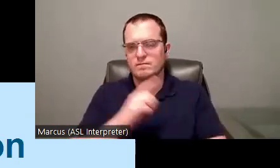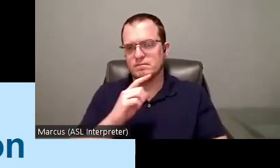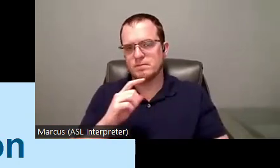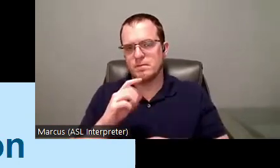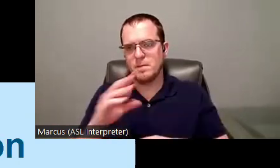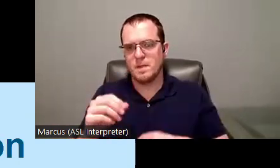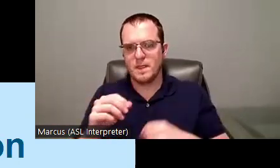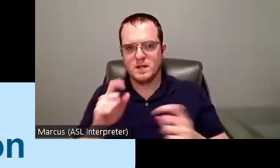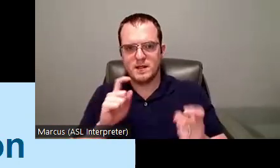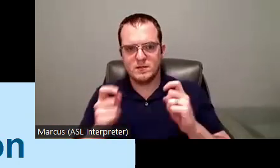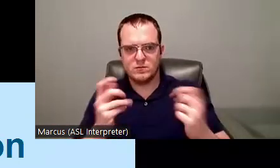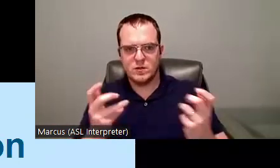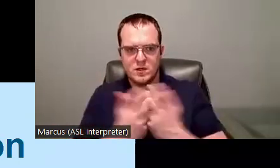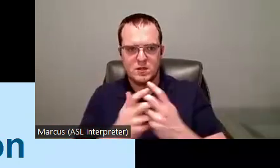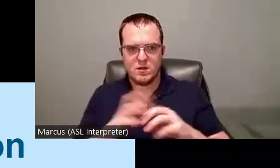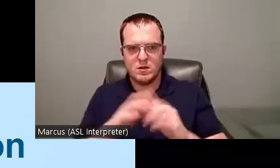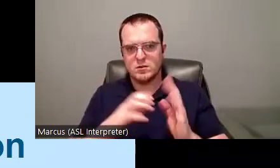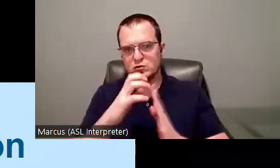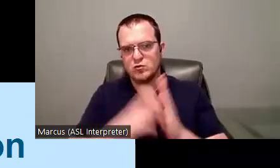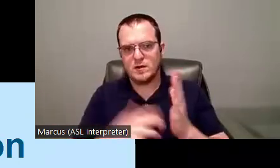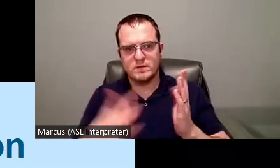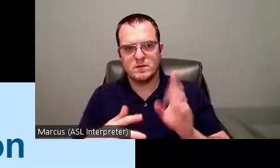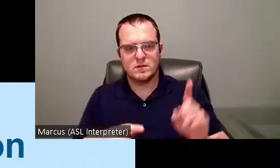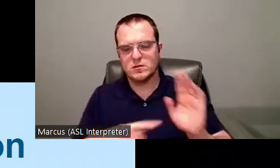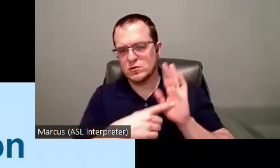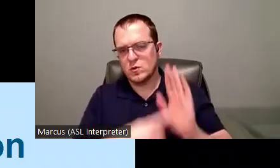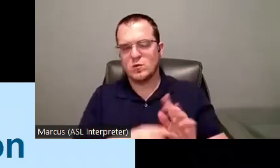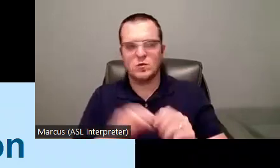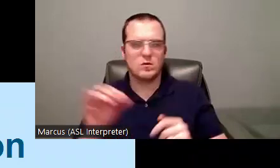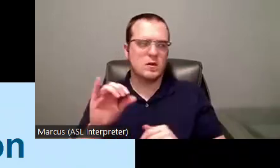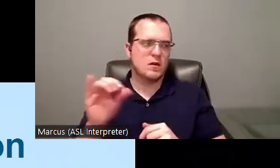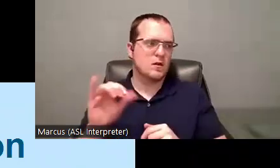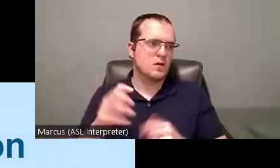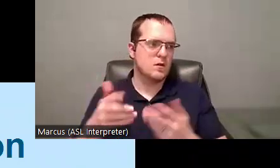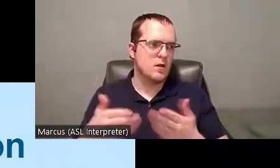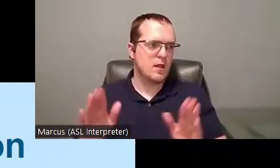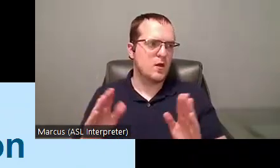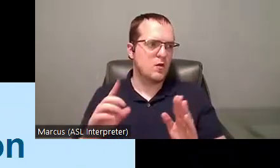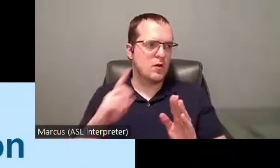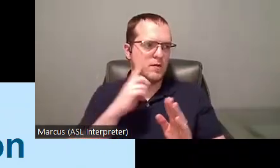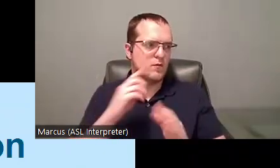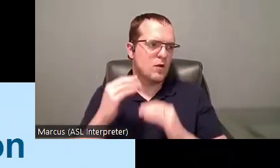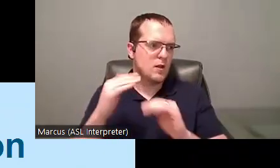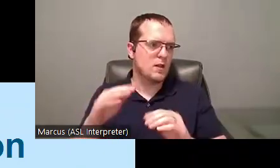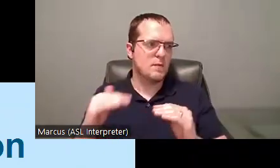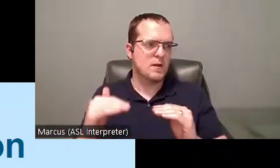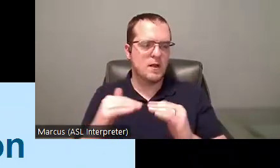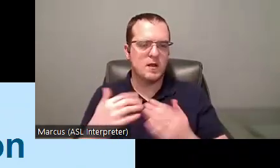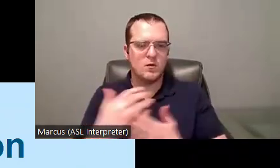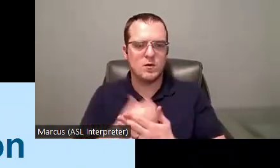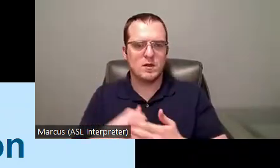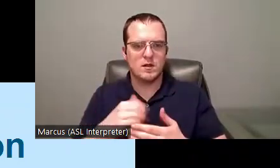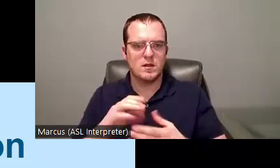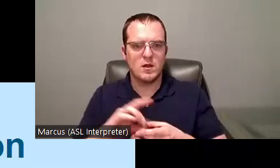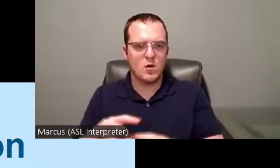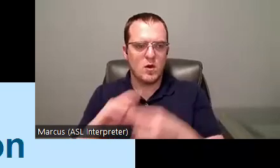iterate on the draft that was shown. Things like, allowing for limit equity co-ops and incentivizing that, making this